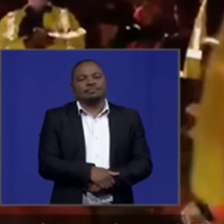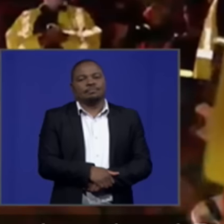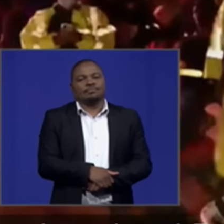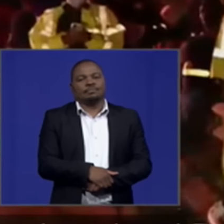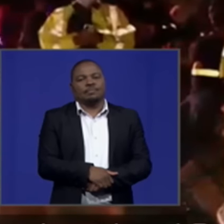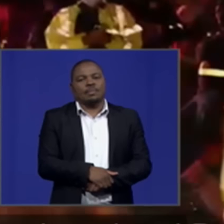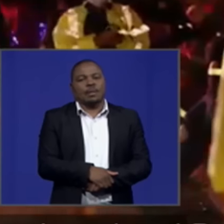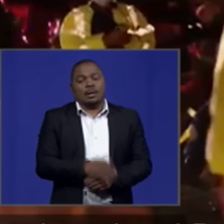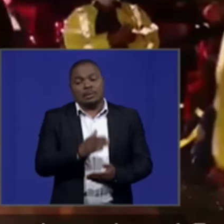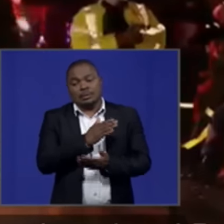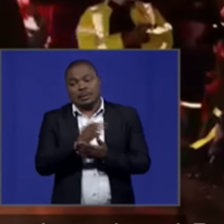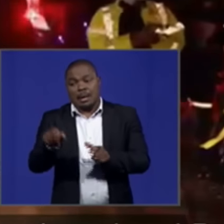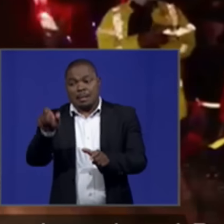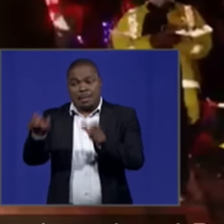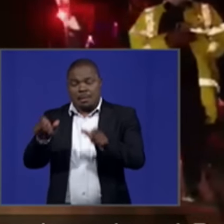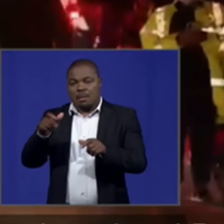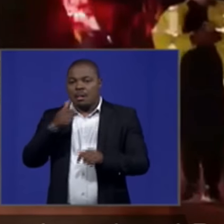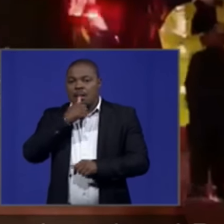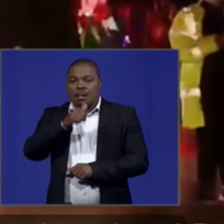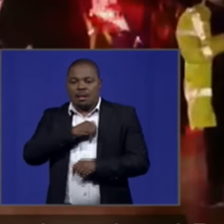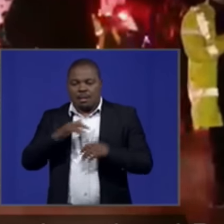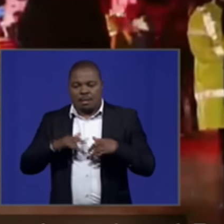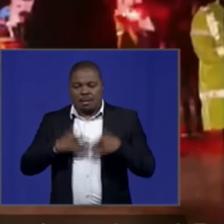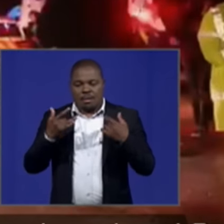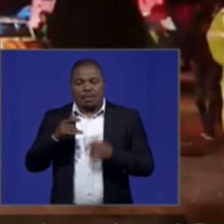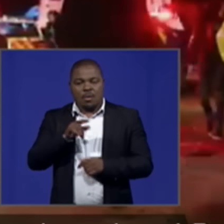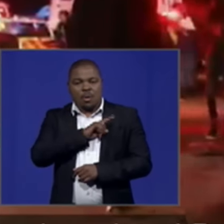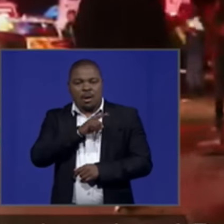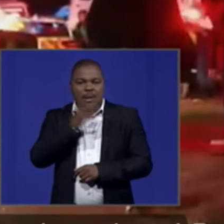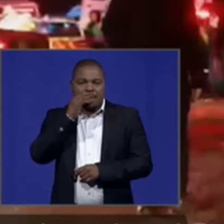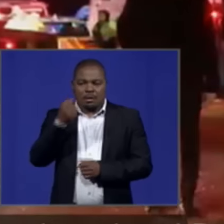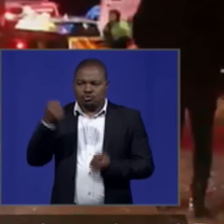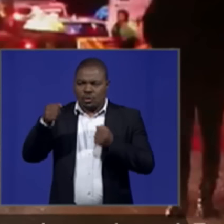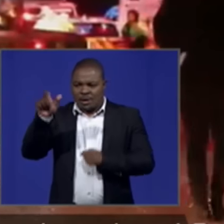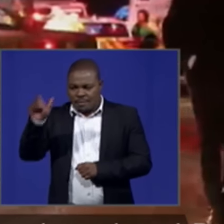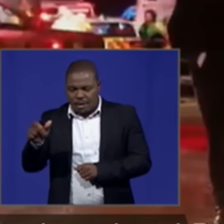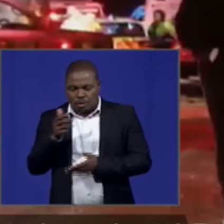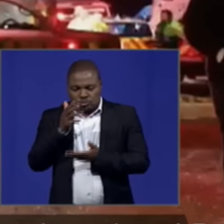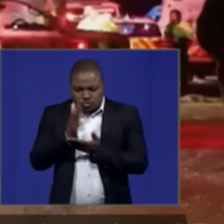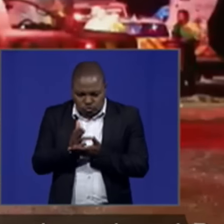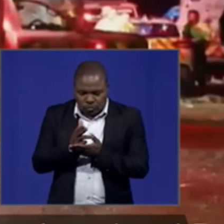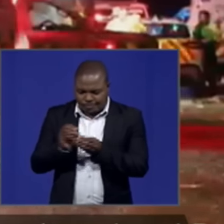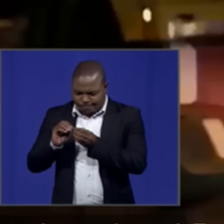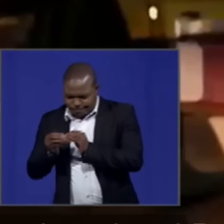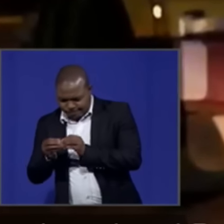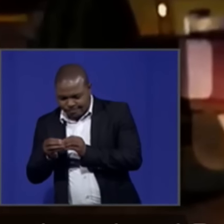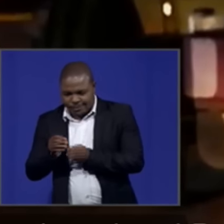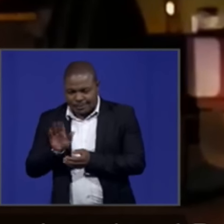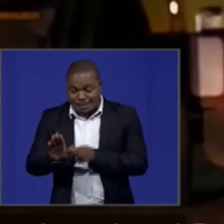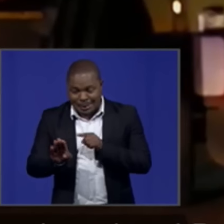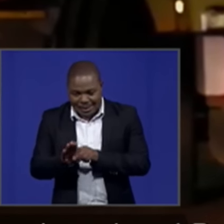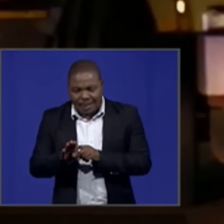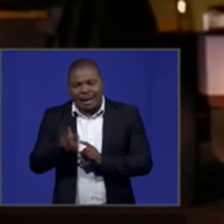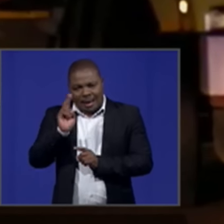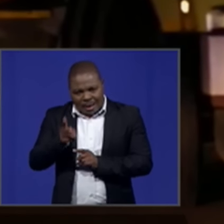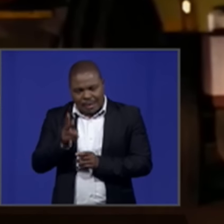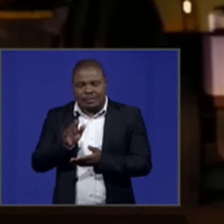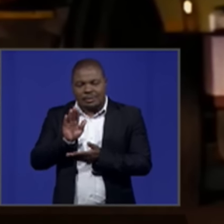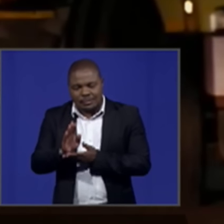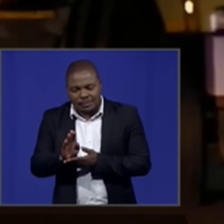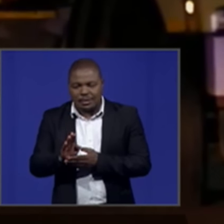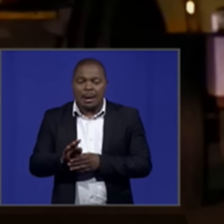Ba bangwe bao ba phulogile go kotsing ya maabane ba re mootledi o ile a ema maga a mantši go lokiša diporiki ba re le ge mootledi a bile le temogo ya gore